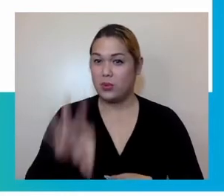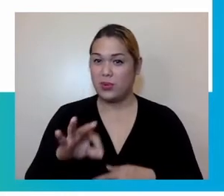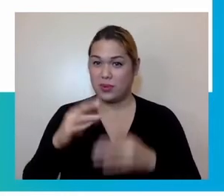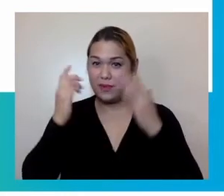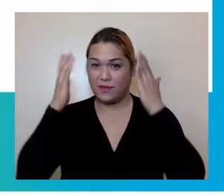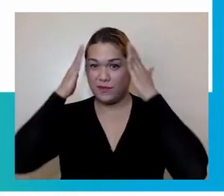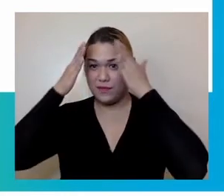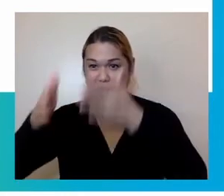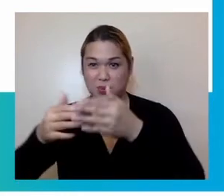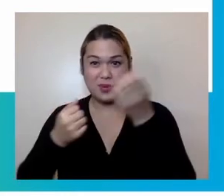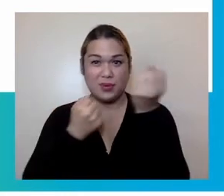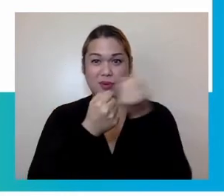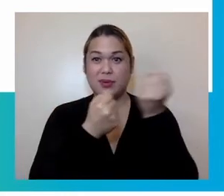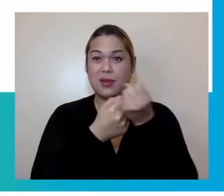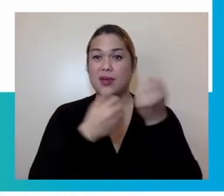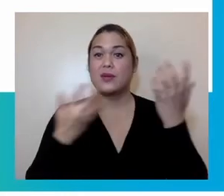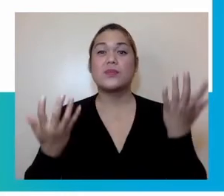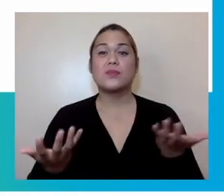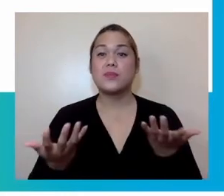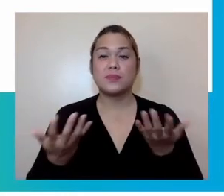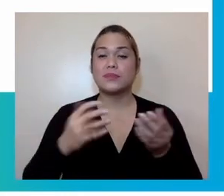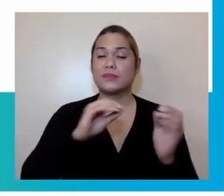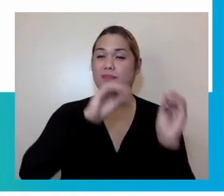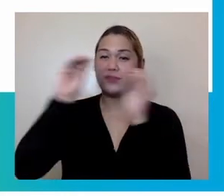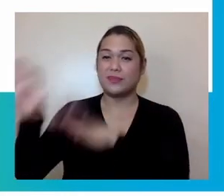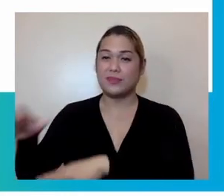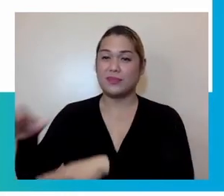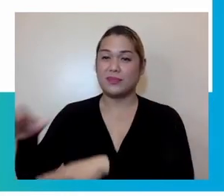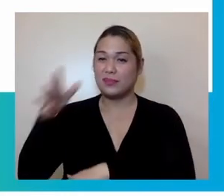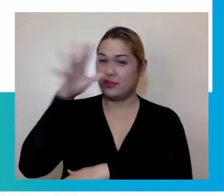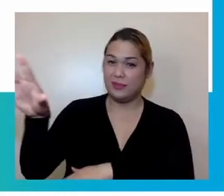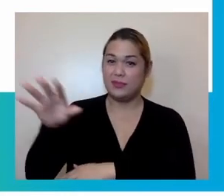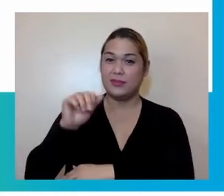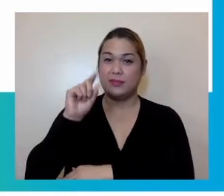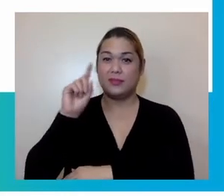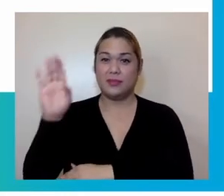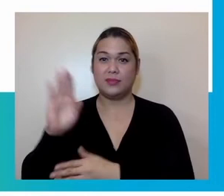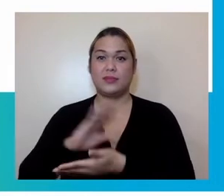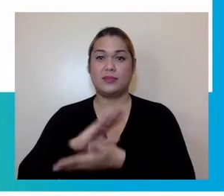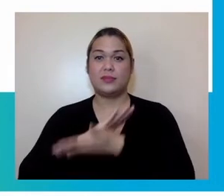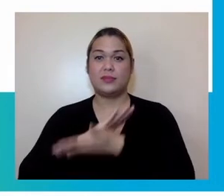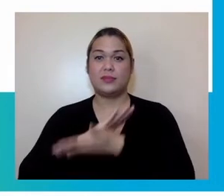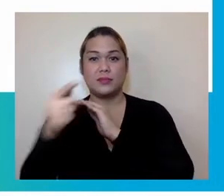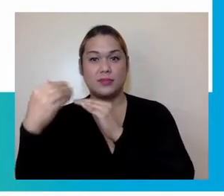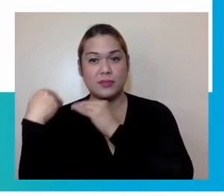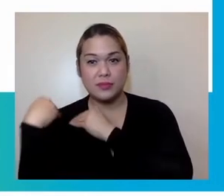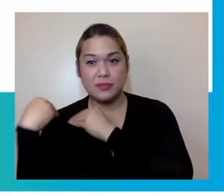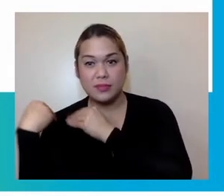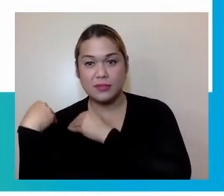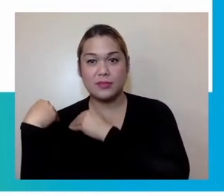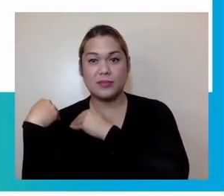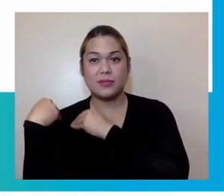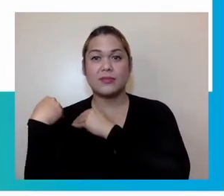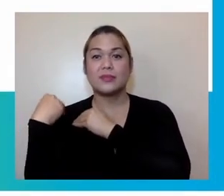for all the climate impacts and tragedies that destroyed our communities in Asia? That will be all. Thank